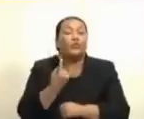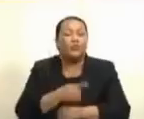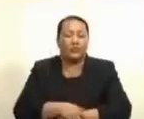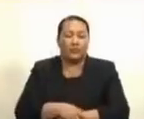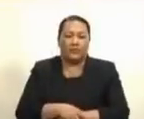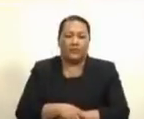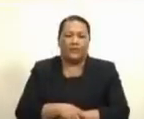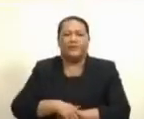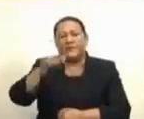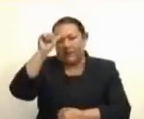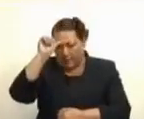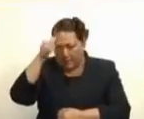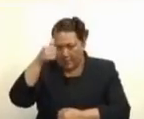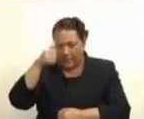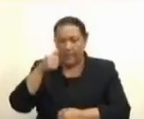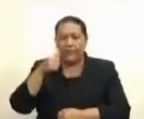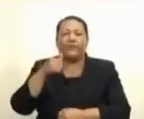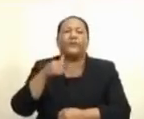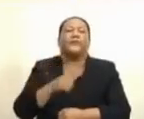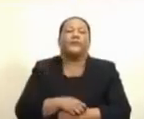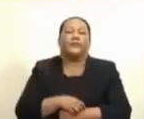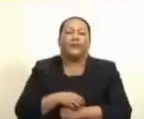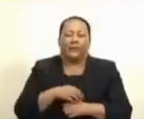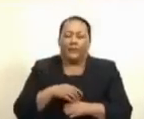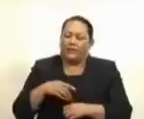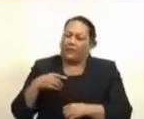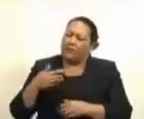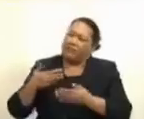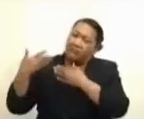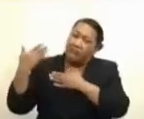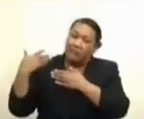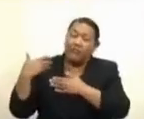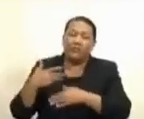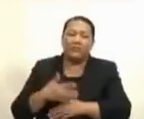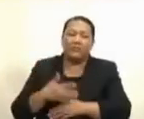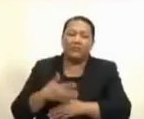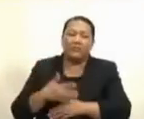those of the Indo-Fijian community of the time, and among them,